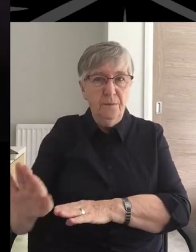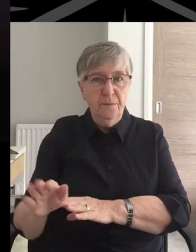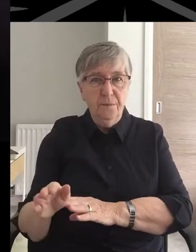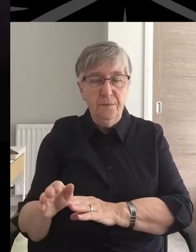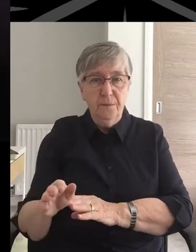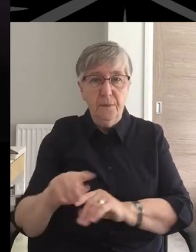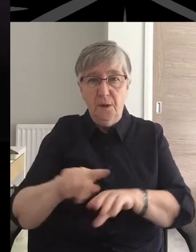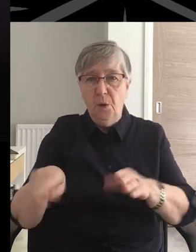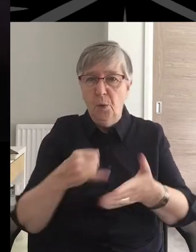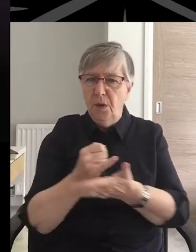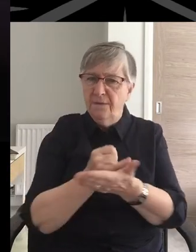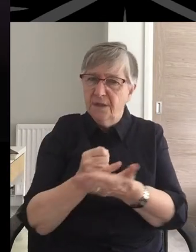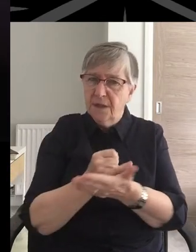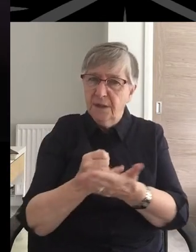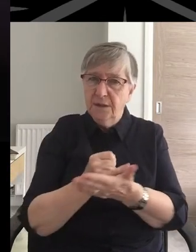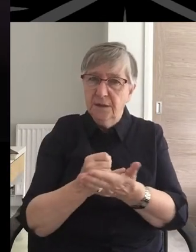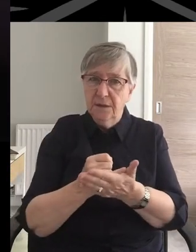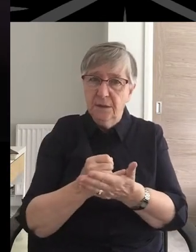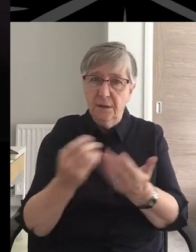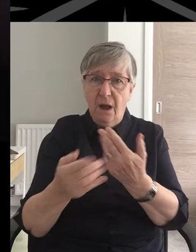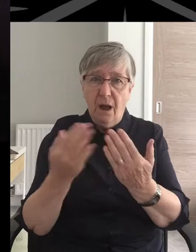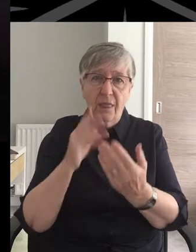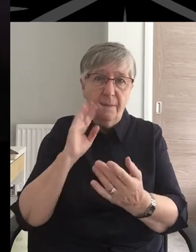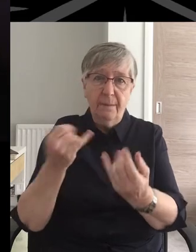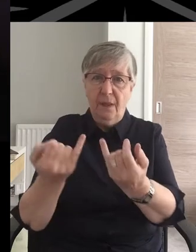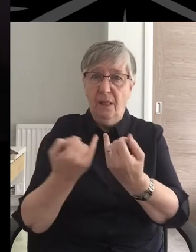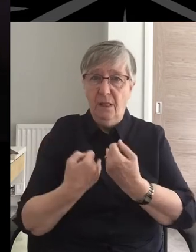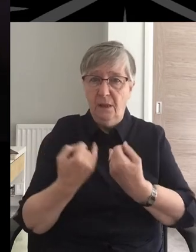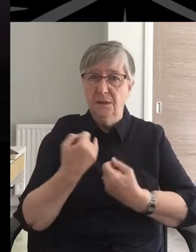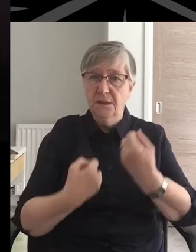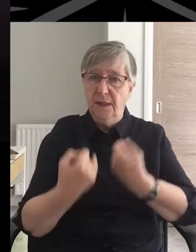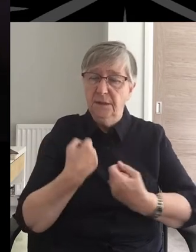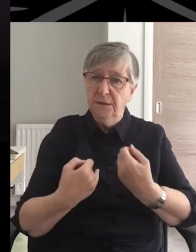We have sinned and we have been sinned against.